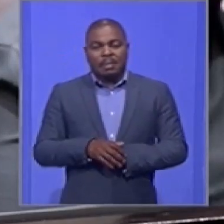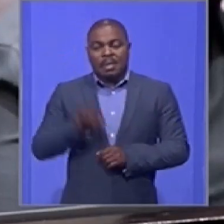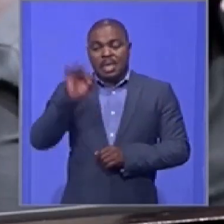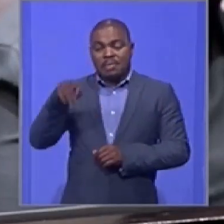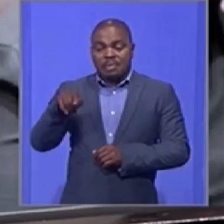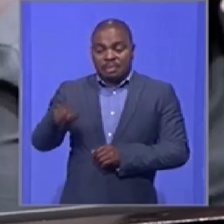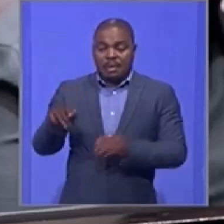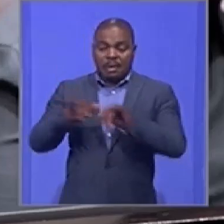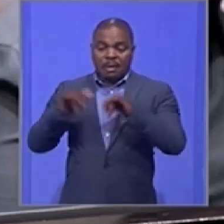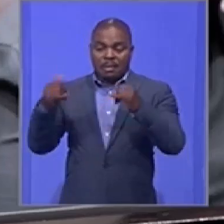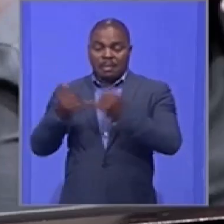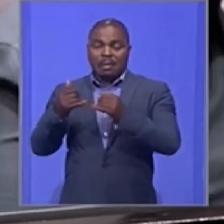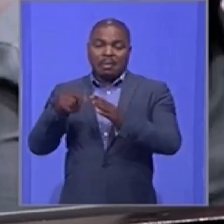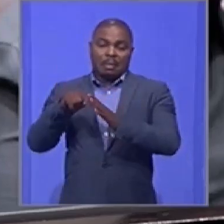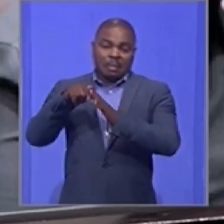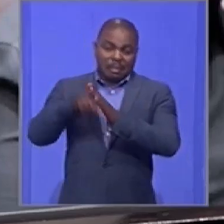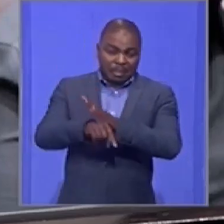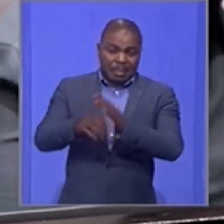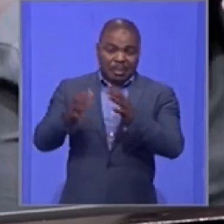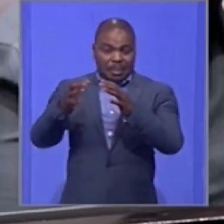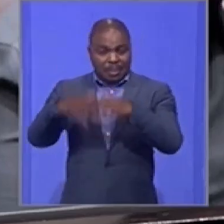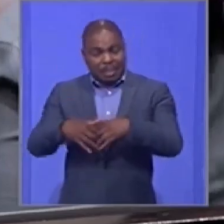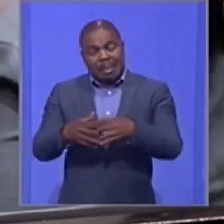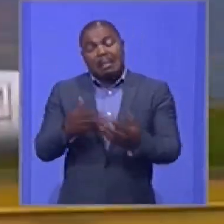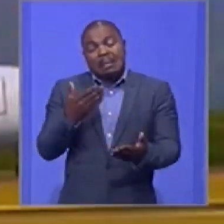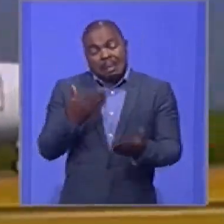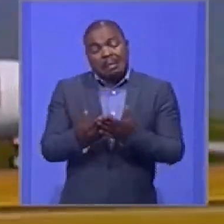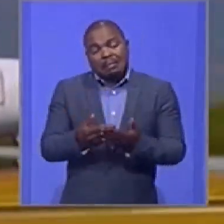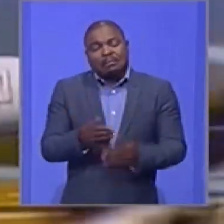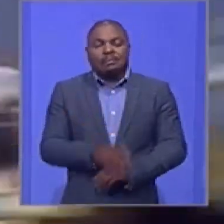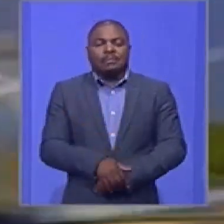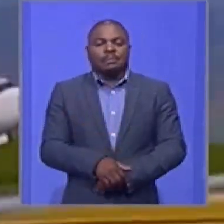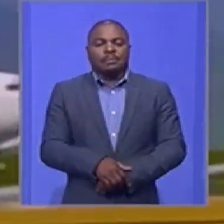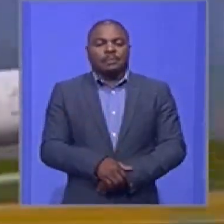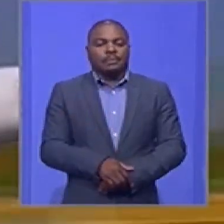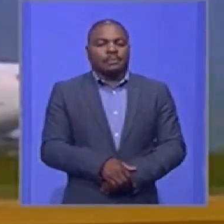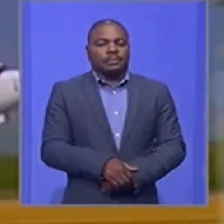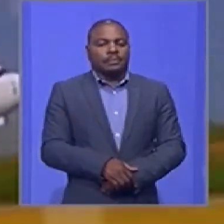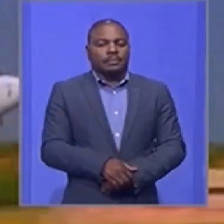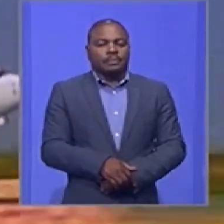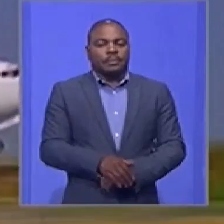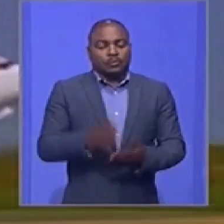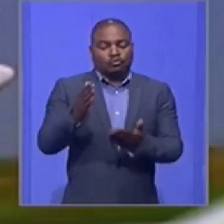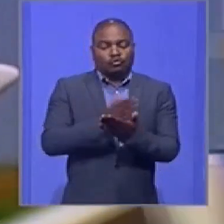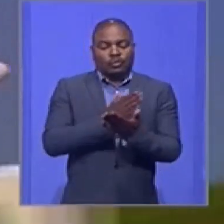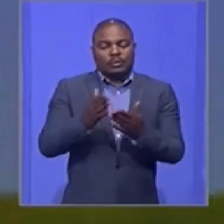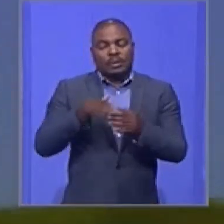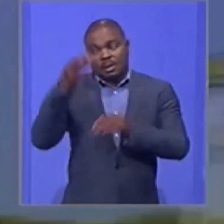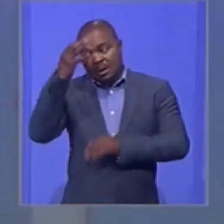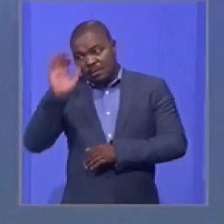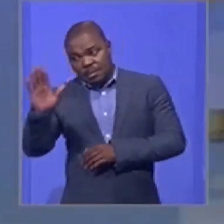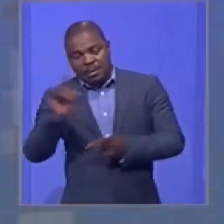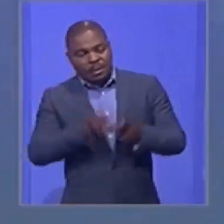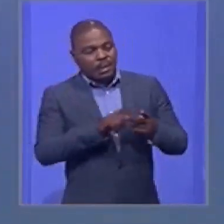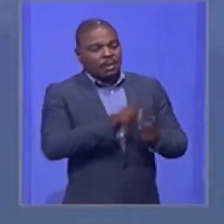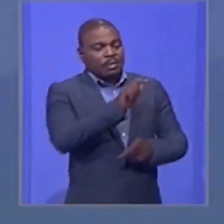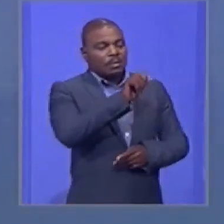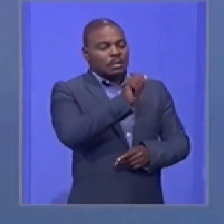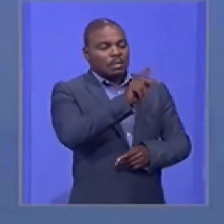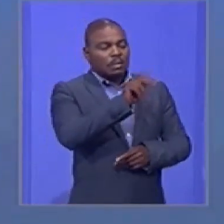liquidation could be a possibility down the line. Tumalano ya karogano ya dishere magareng ga puso le Takatso